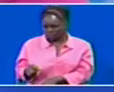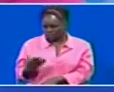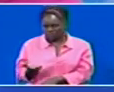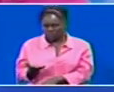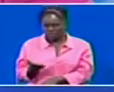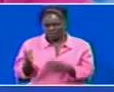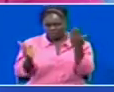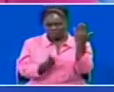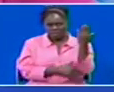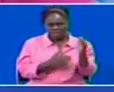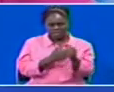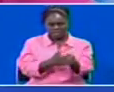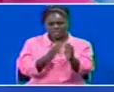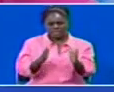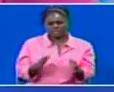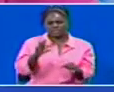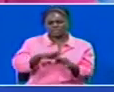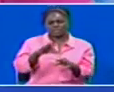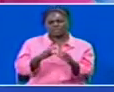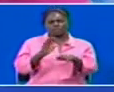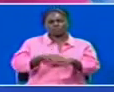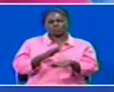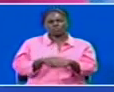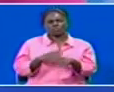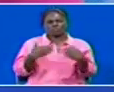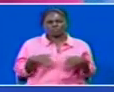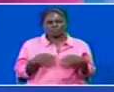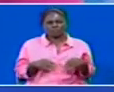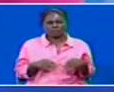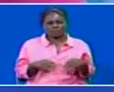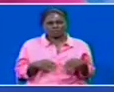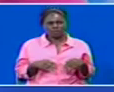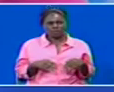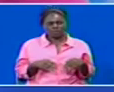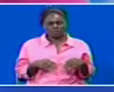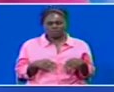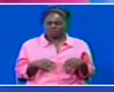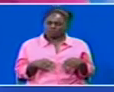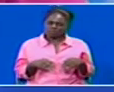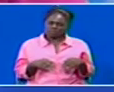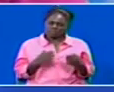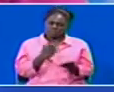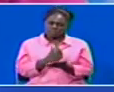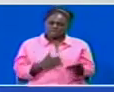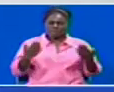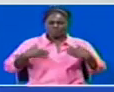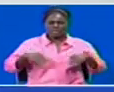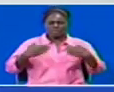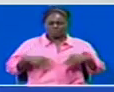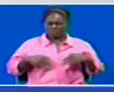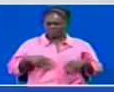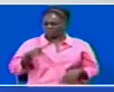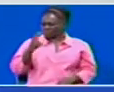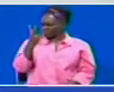bad leaders are elected by good people that do not vote, it's becoming a bit of a cliche that's thrown around. But some people are also reading